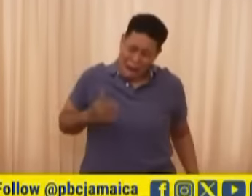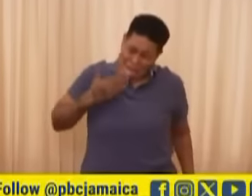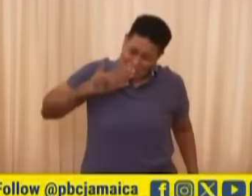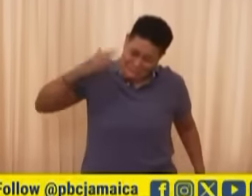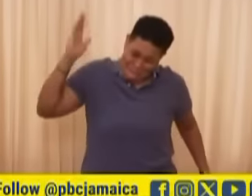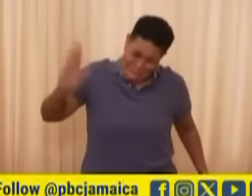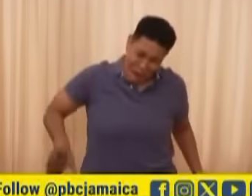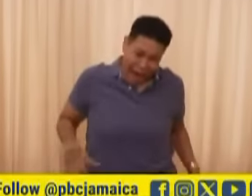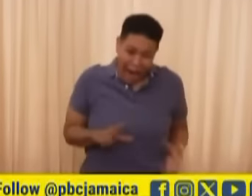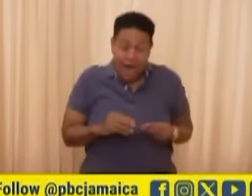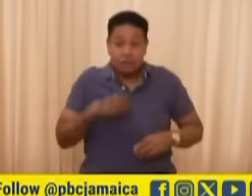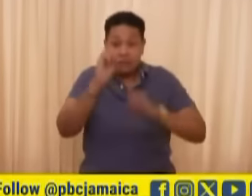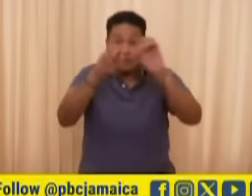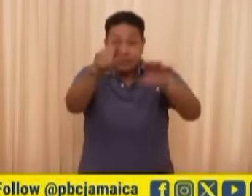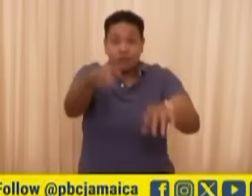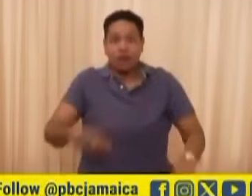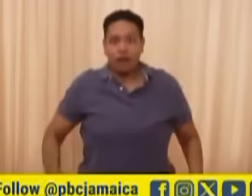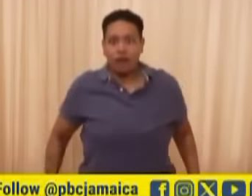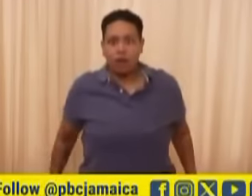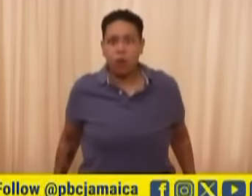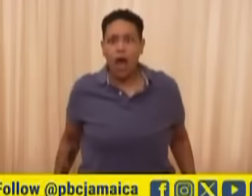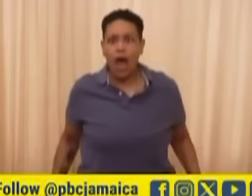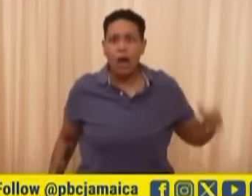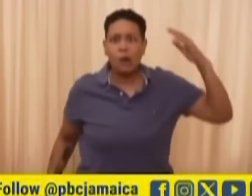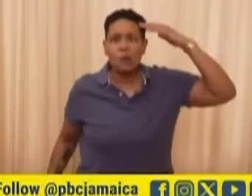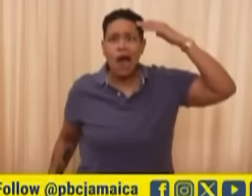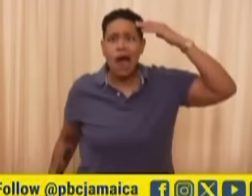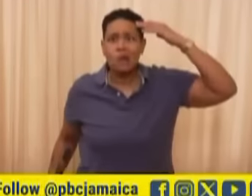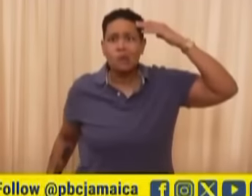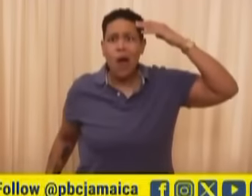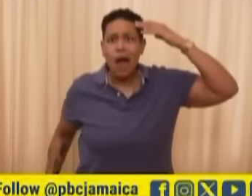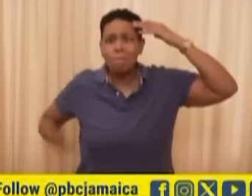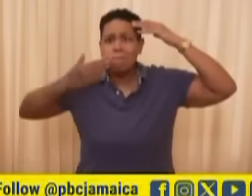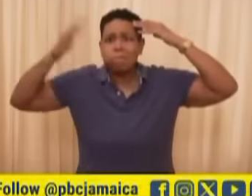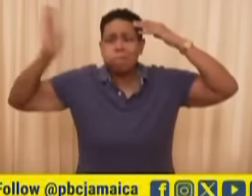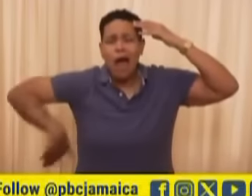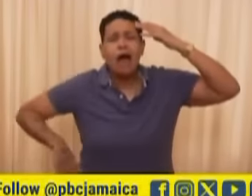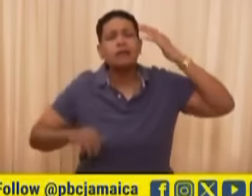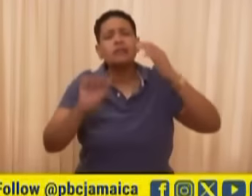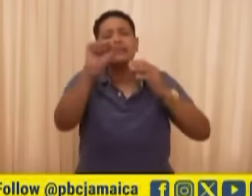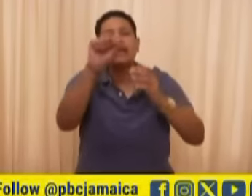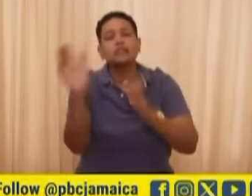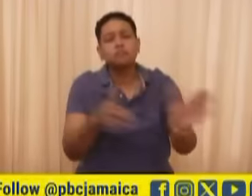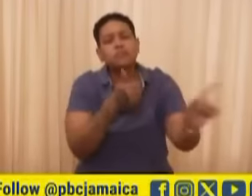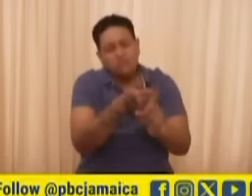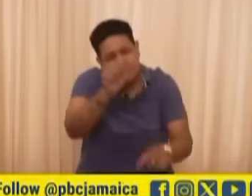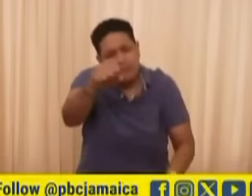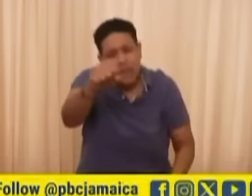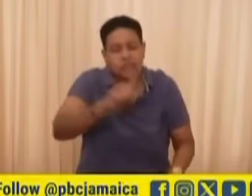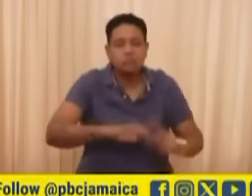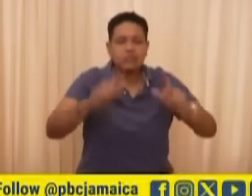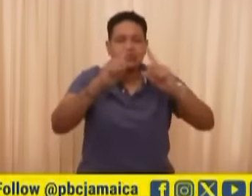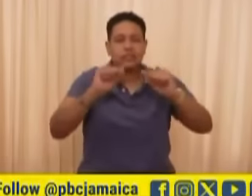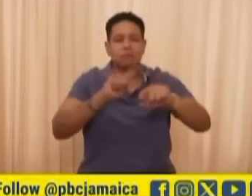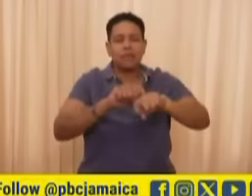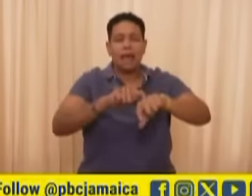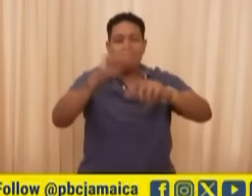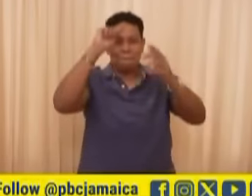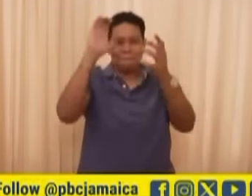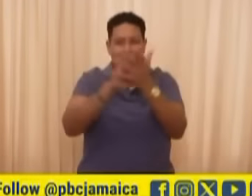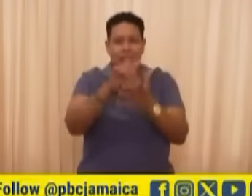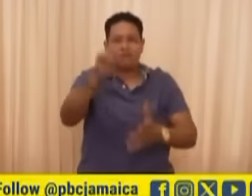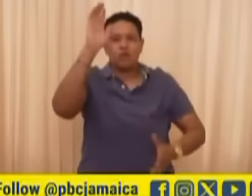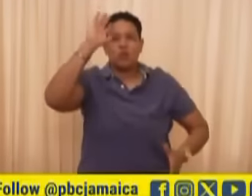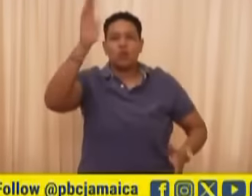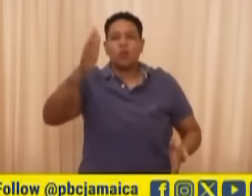am making it sound to you, by at least preparing yourself, yes, but at the same time believing that you